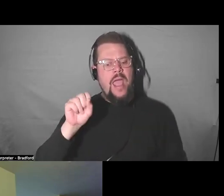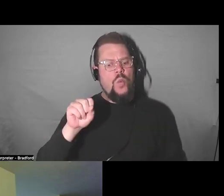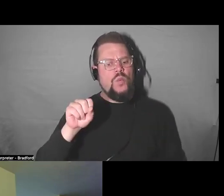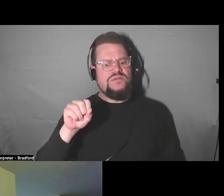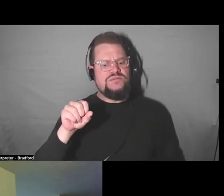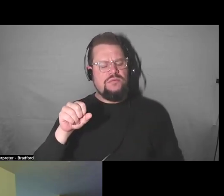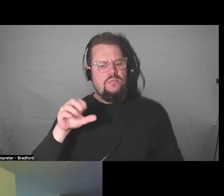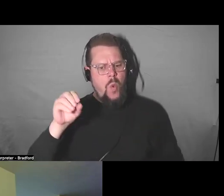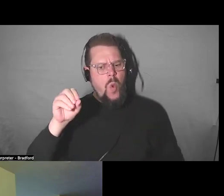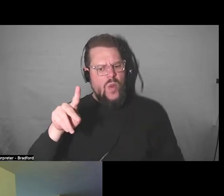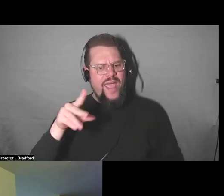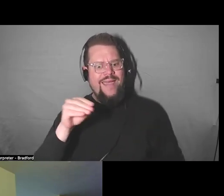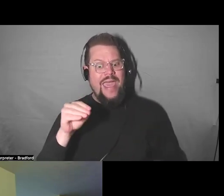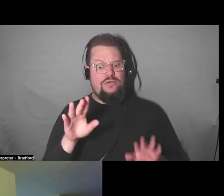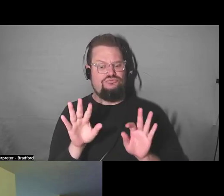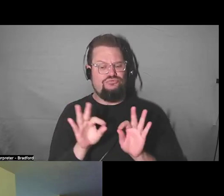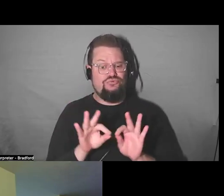are critical, actually.